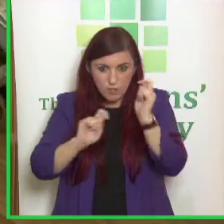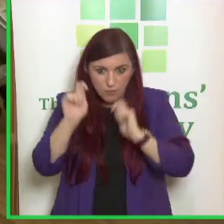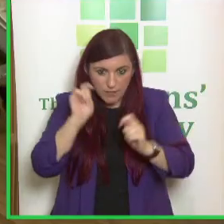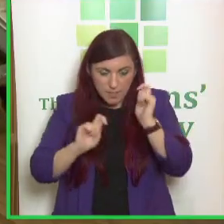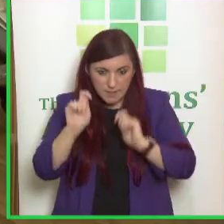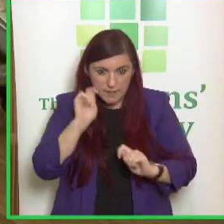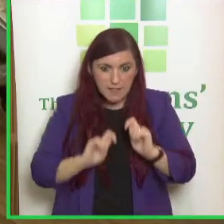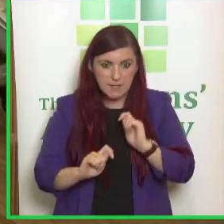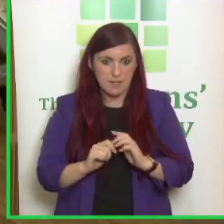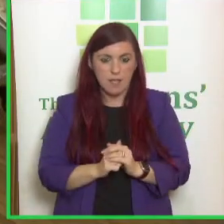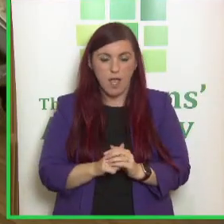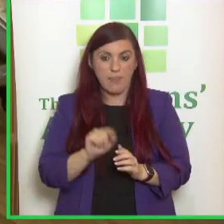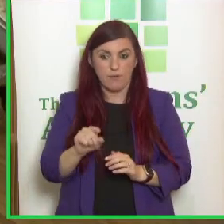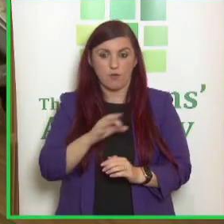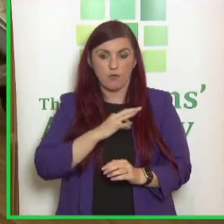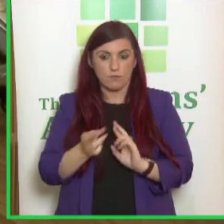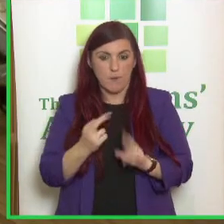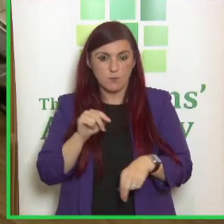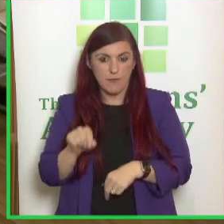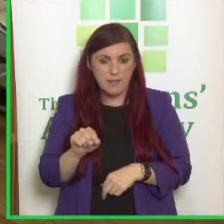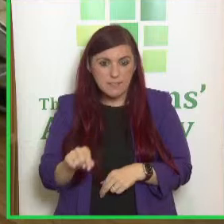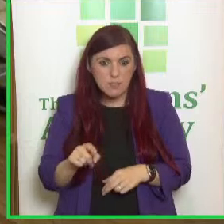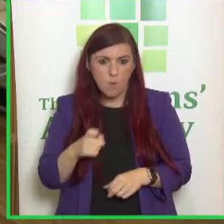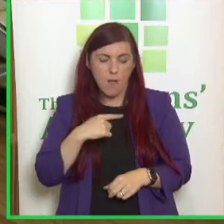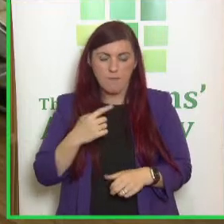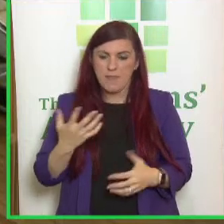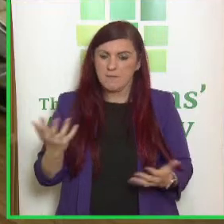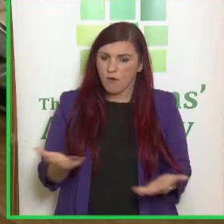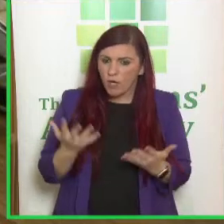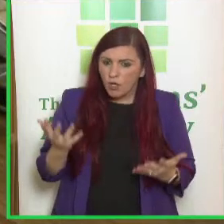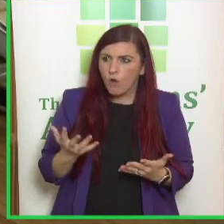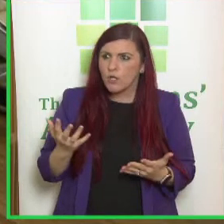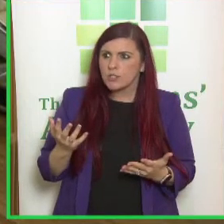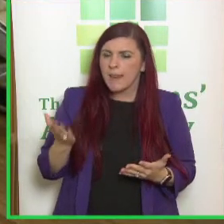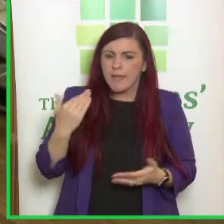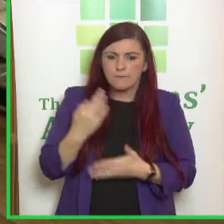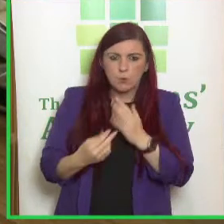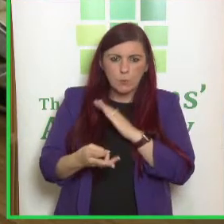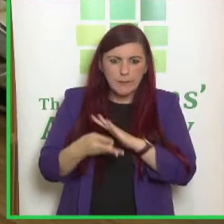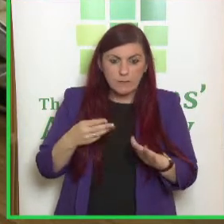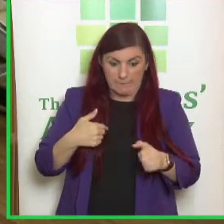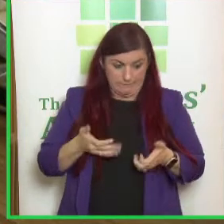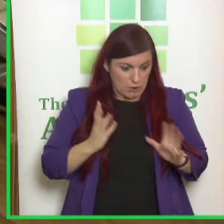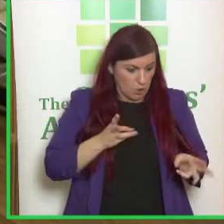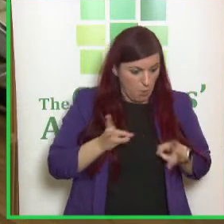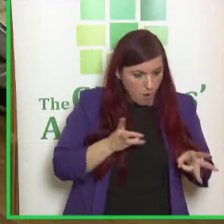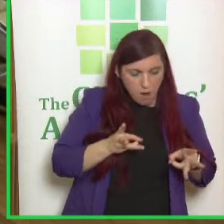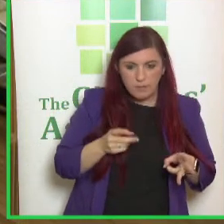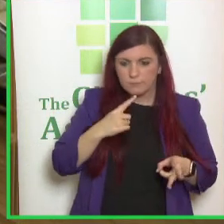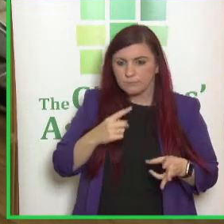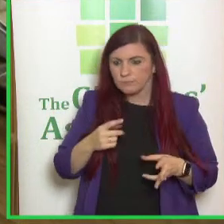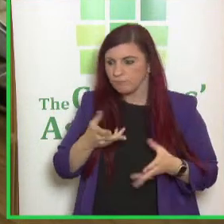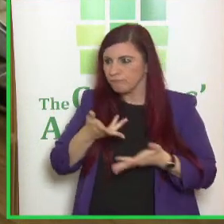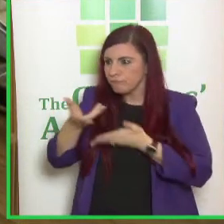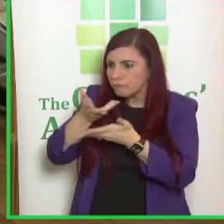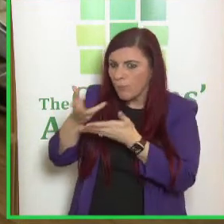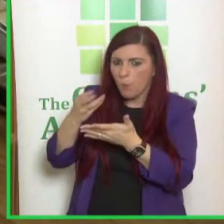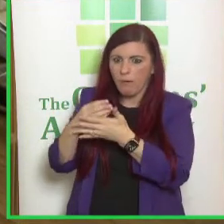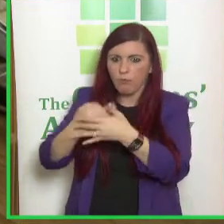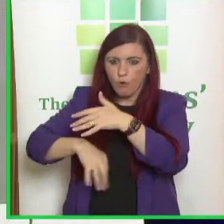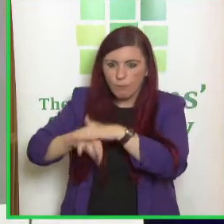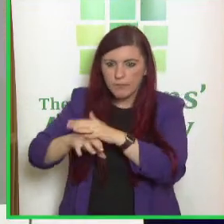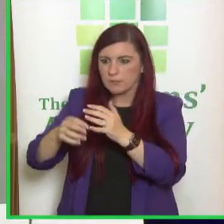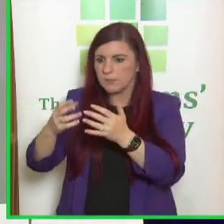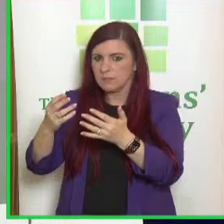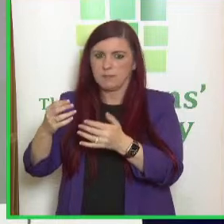political response, I have been encouraged over the past few weeks and since our work concluded at the end of November, at the end of